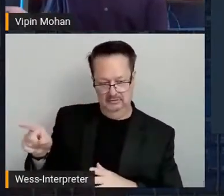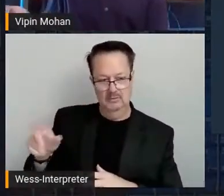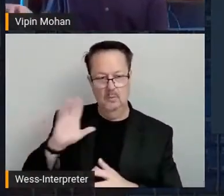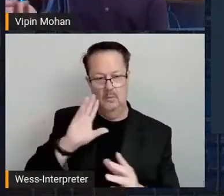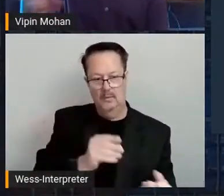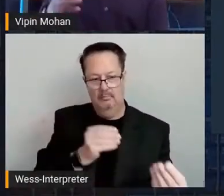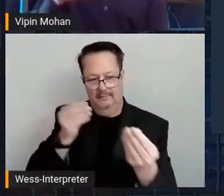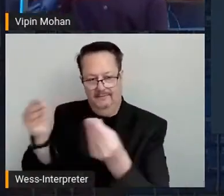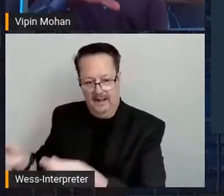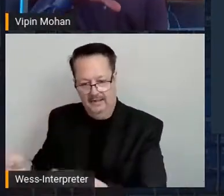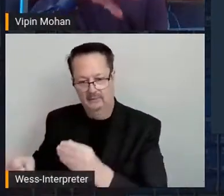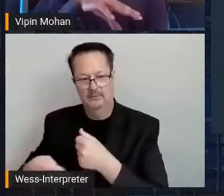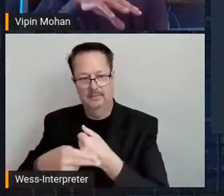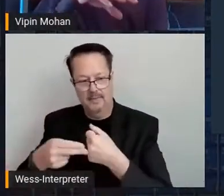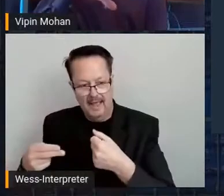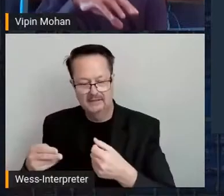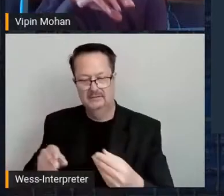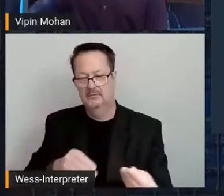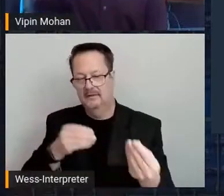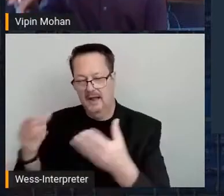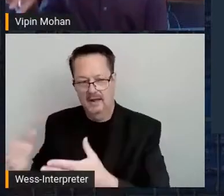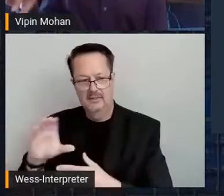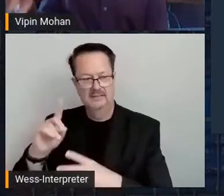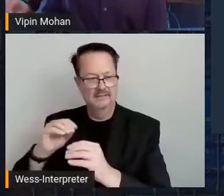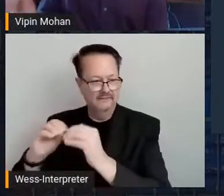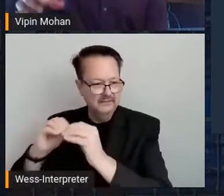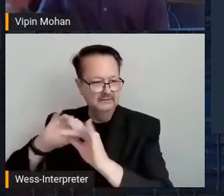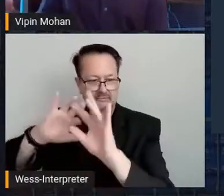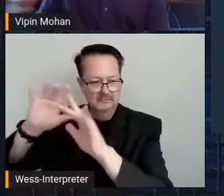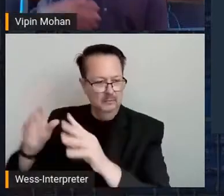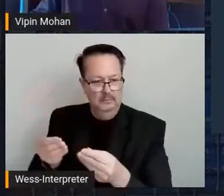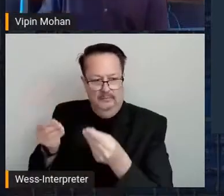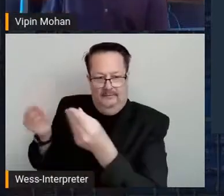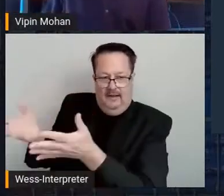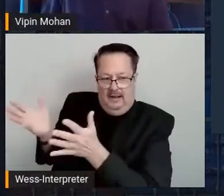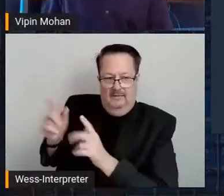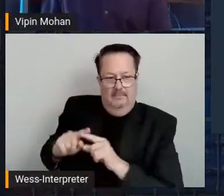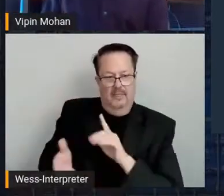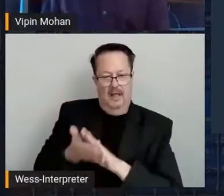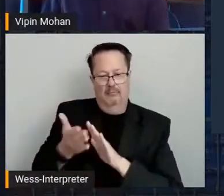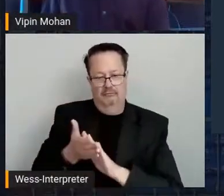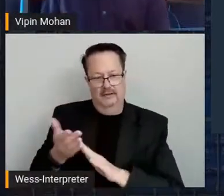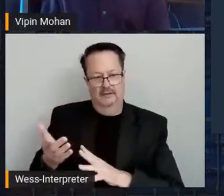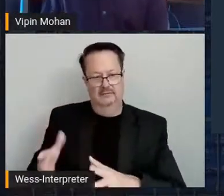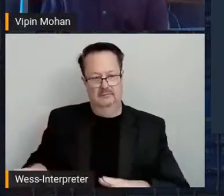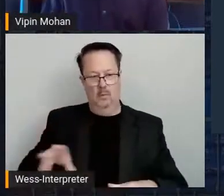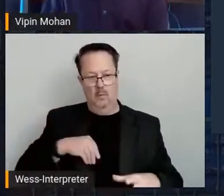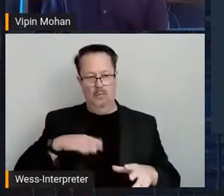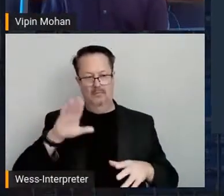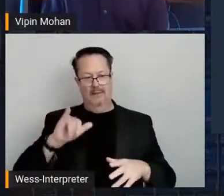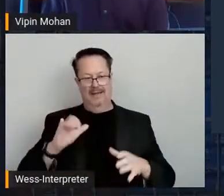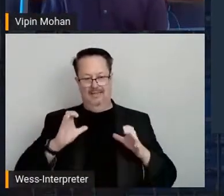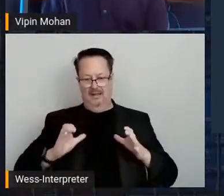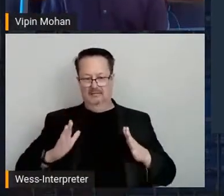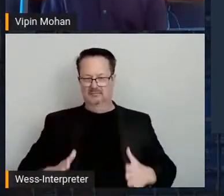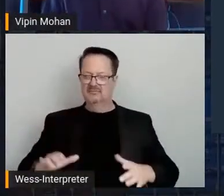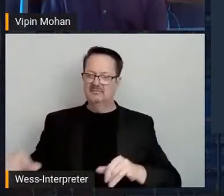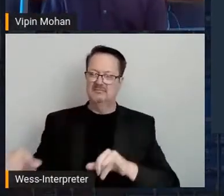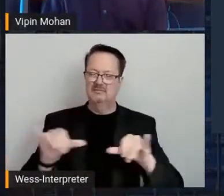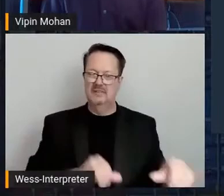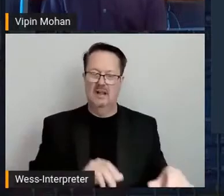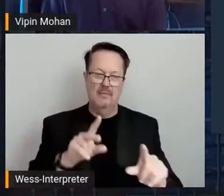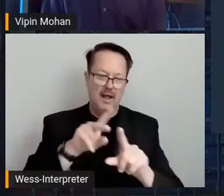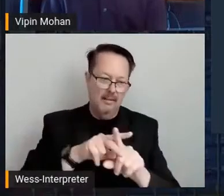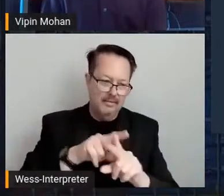patches and the CVE fixes, but the actual operationalizing aspect is owned by the customer. Same thing with the application